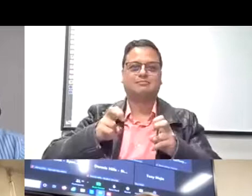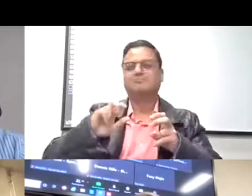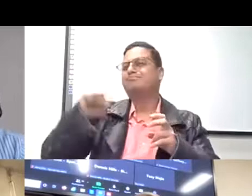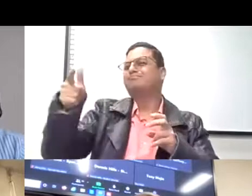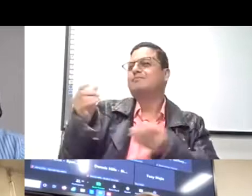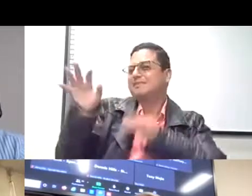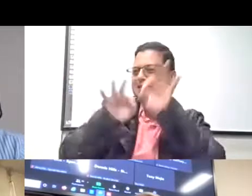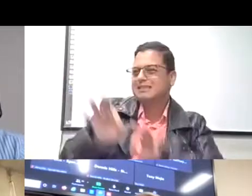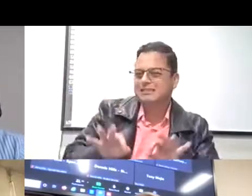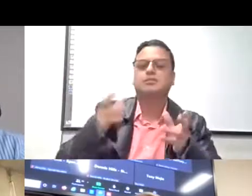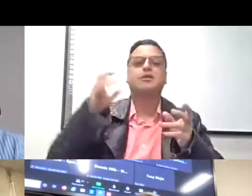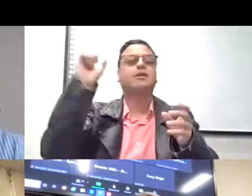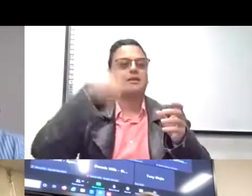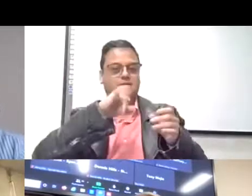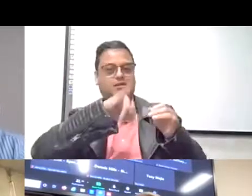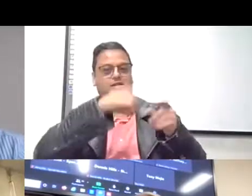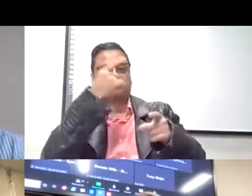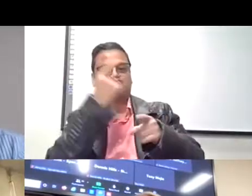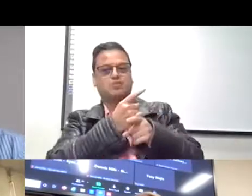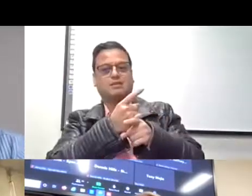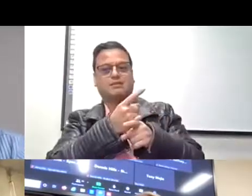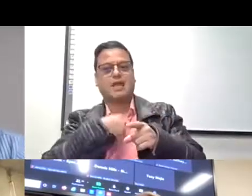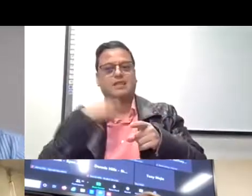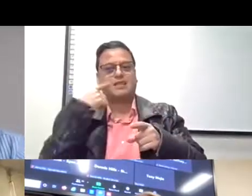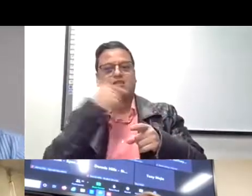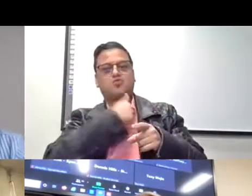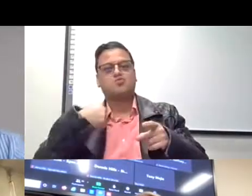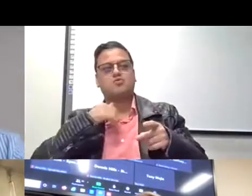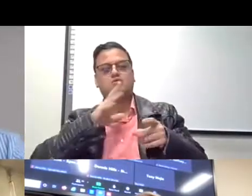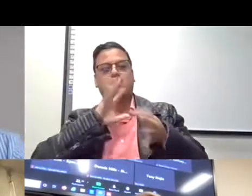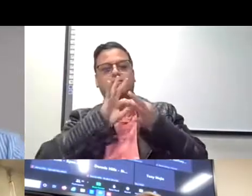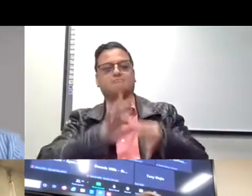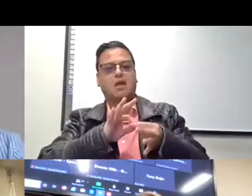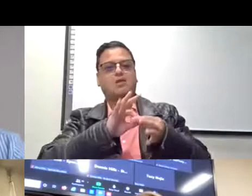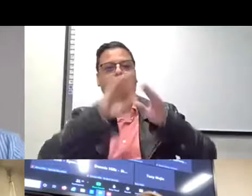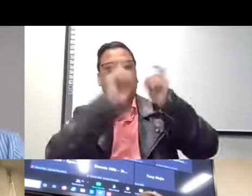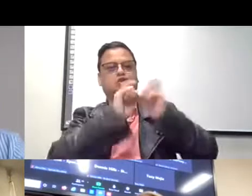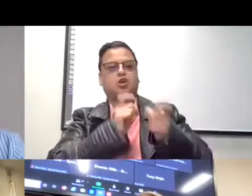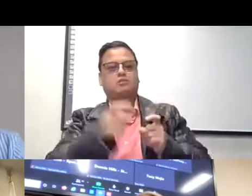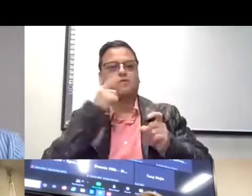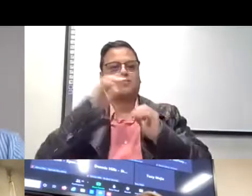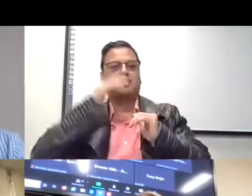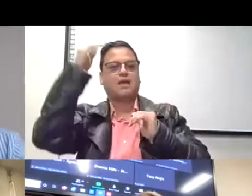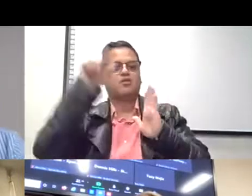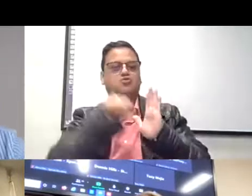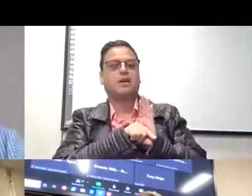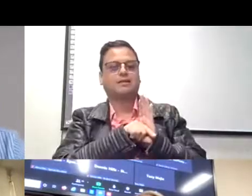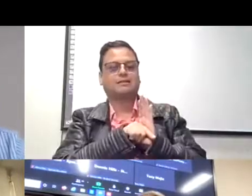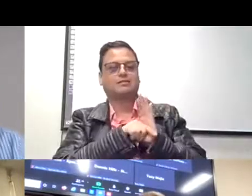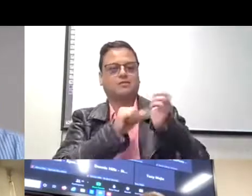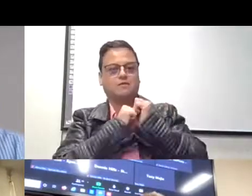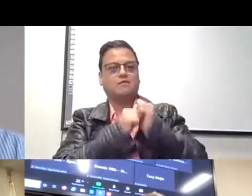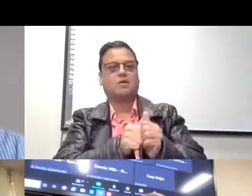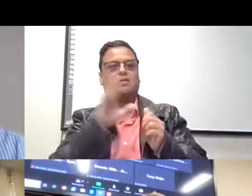Yeah, that's correct. And I think we're also talking about some adjustments in the upper grade to align with the